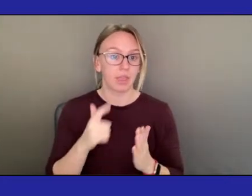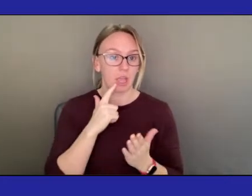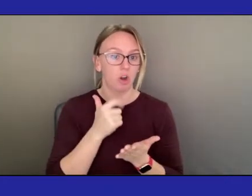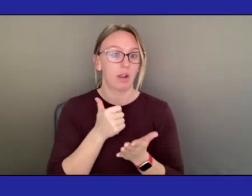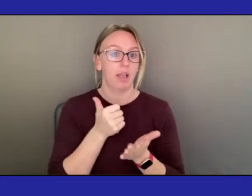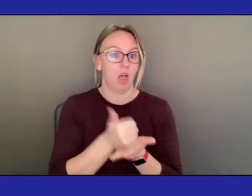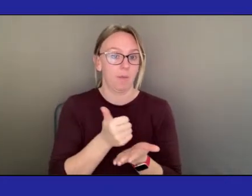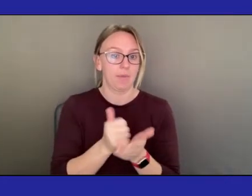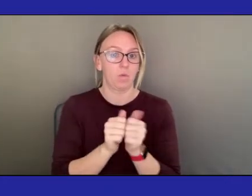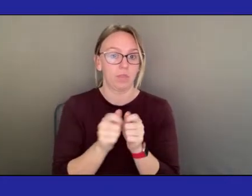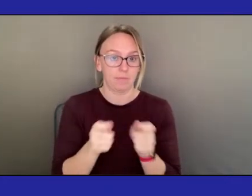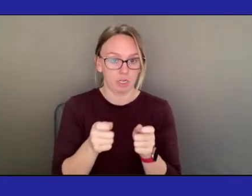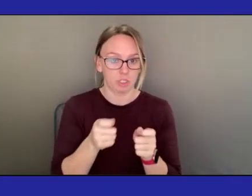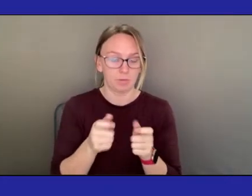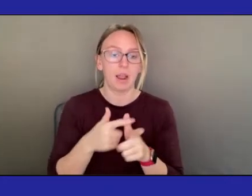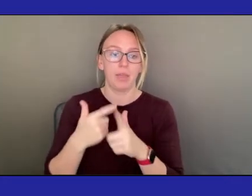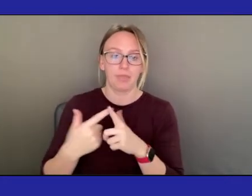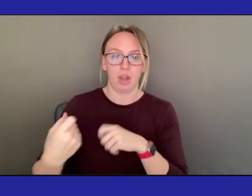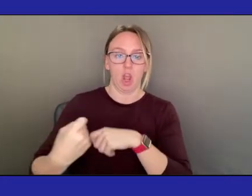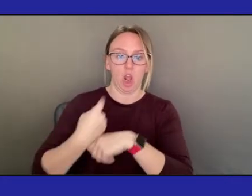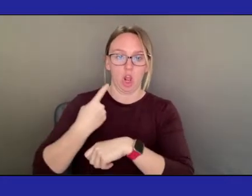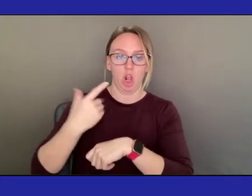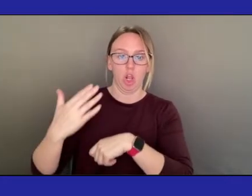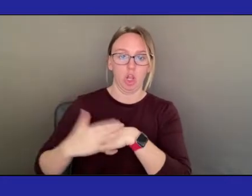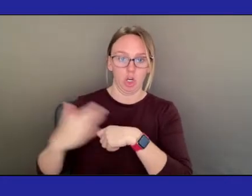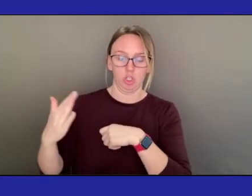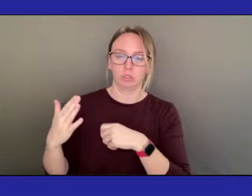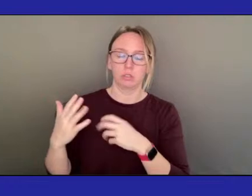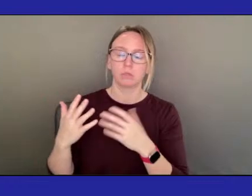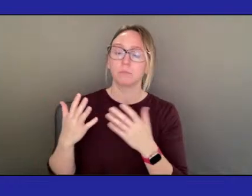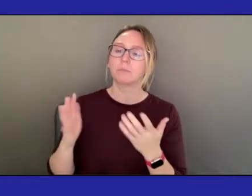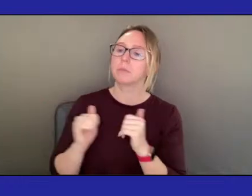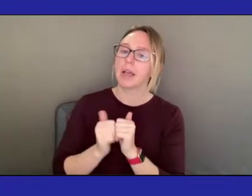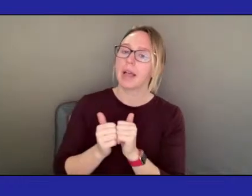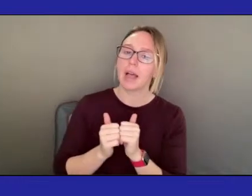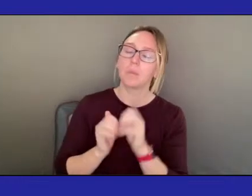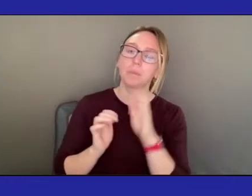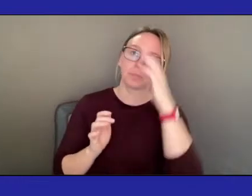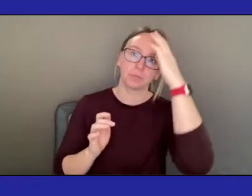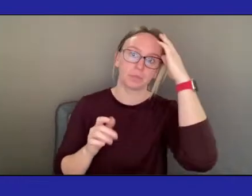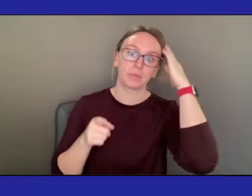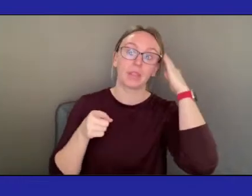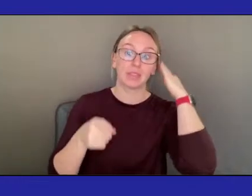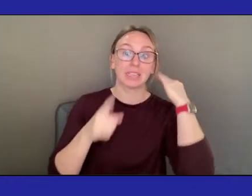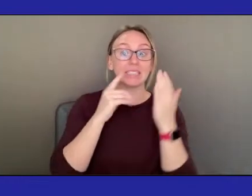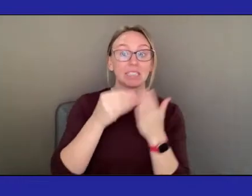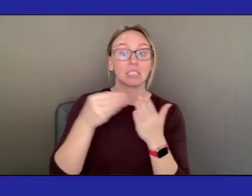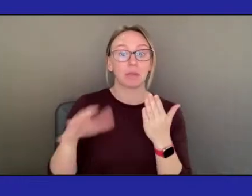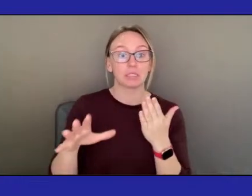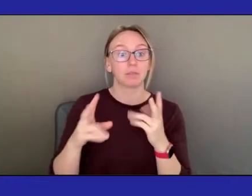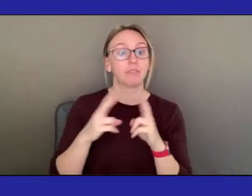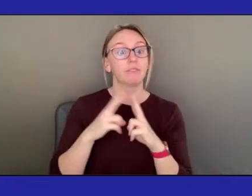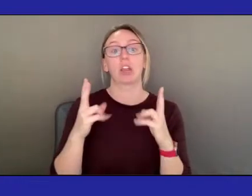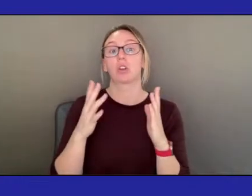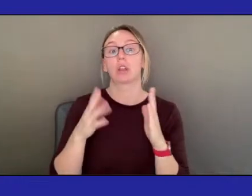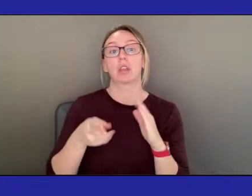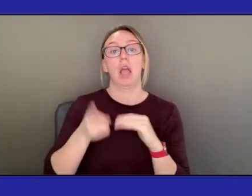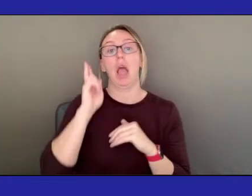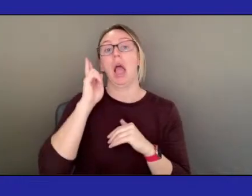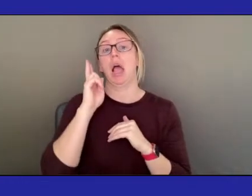then we have alerts. How does is this expensive? It's very high touch.